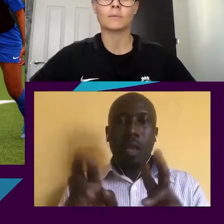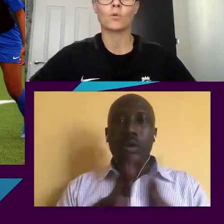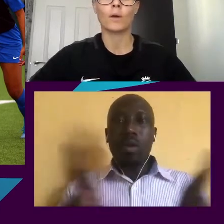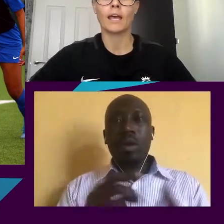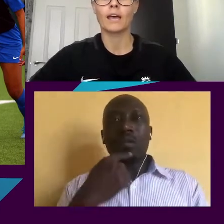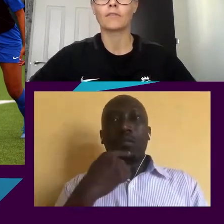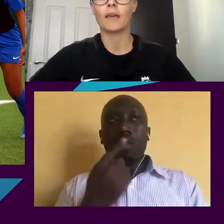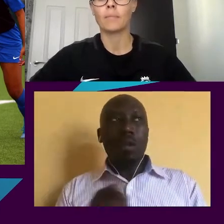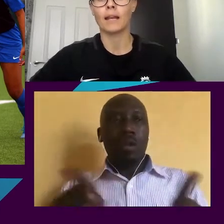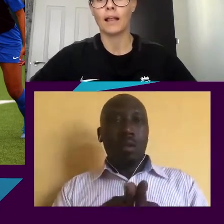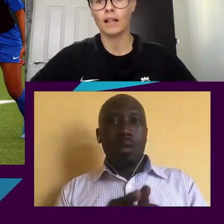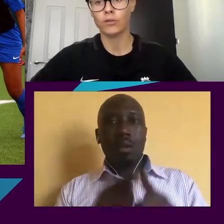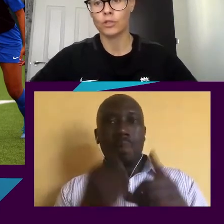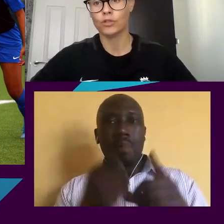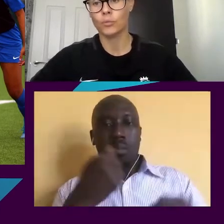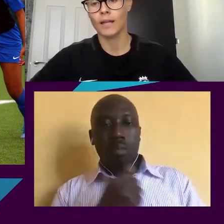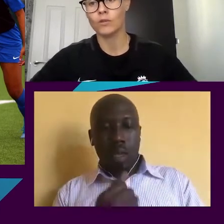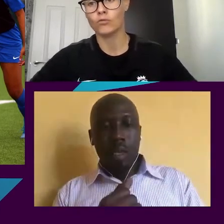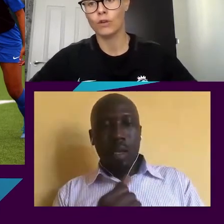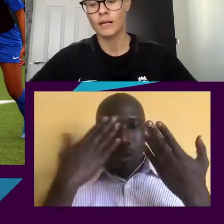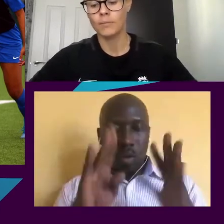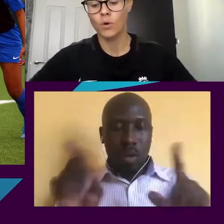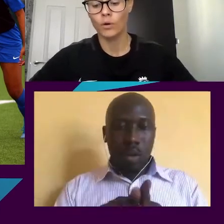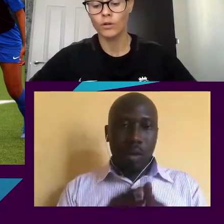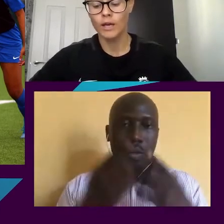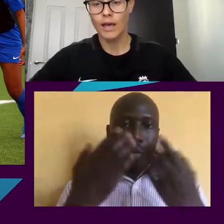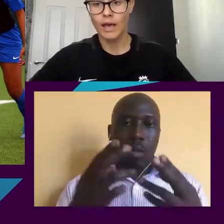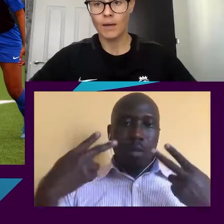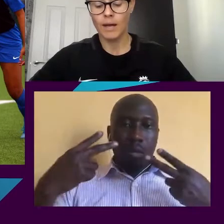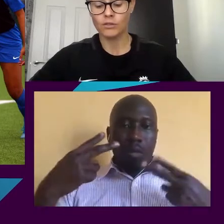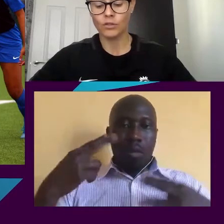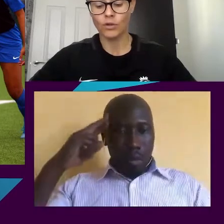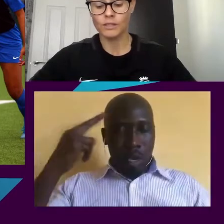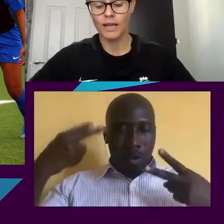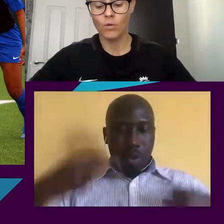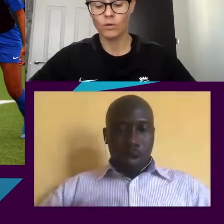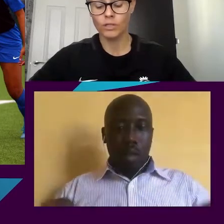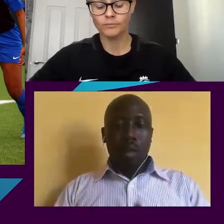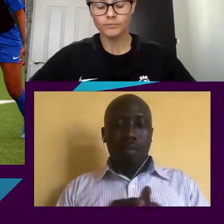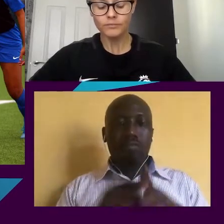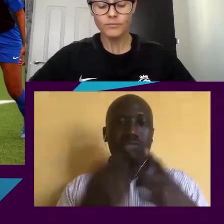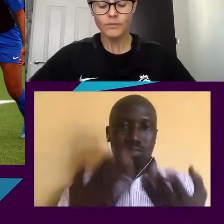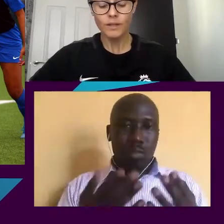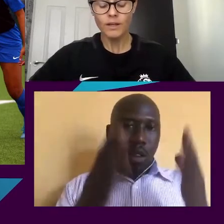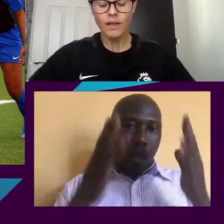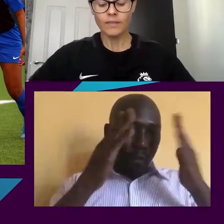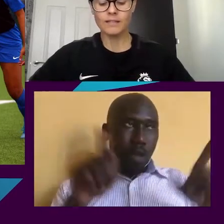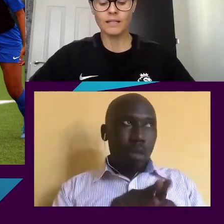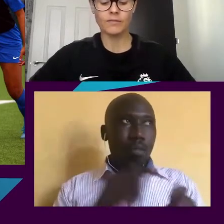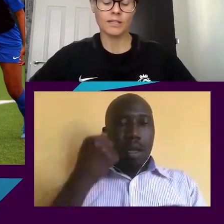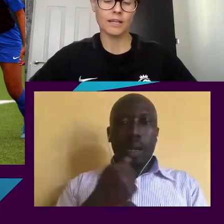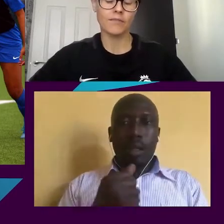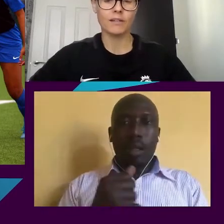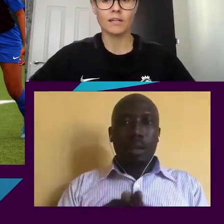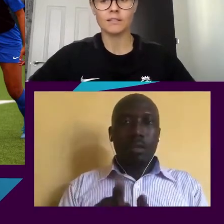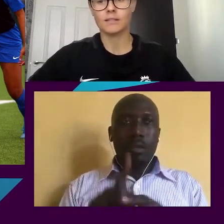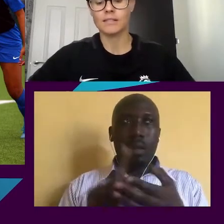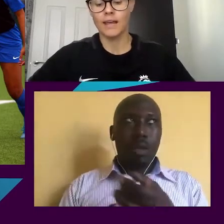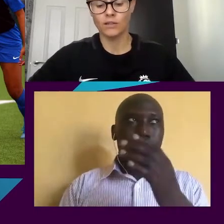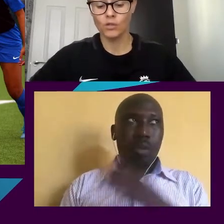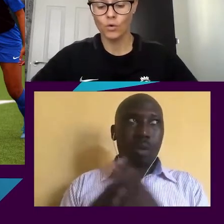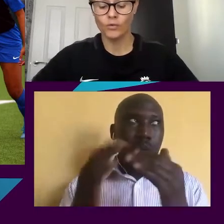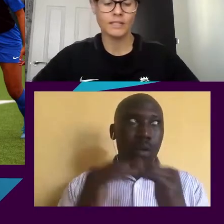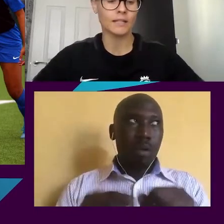also making them aware of their mental health, which is something that is really important as the girls get older. They're delivered in